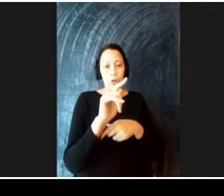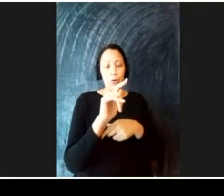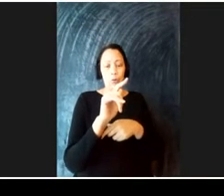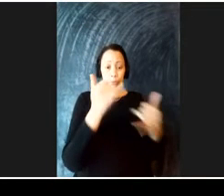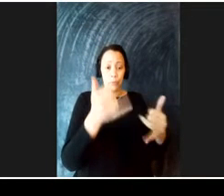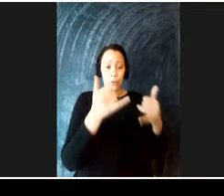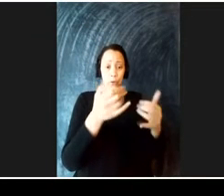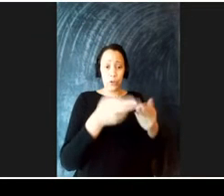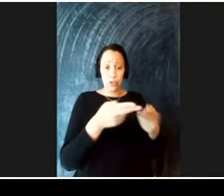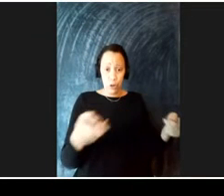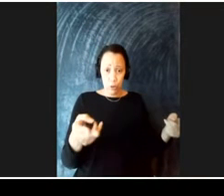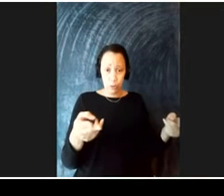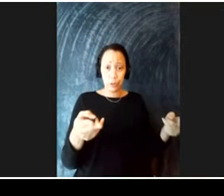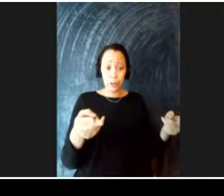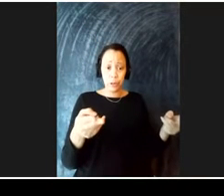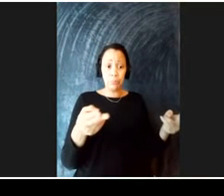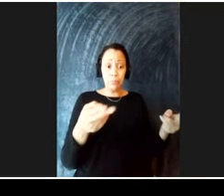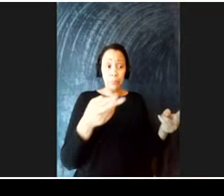about 8 to 12%